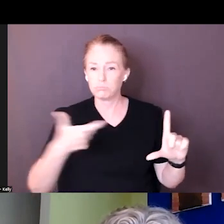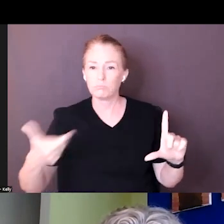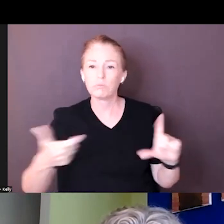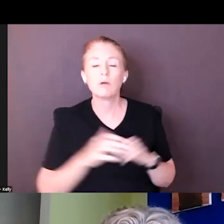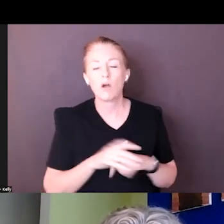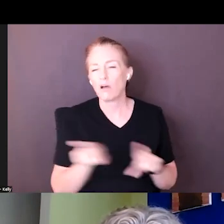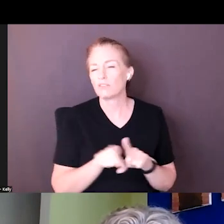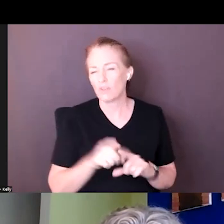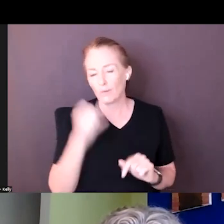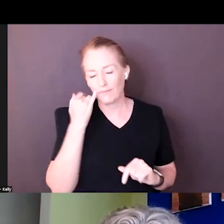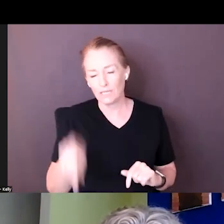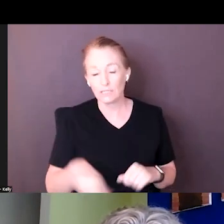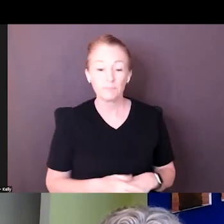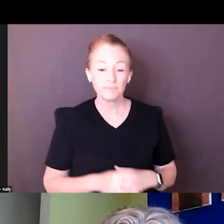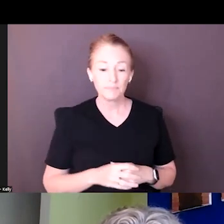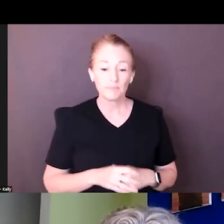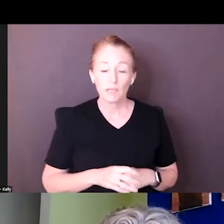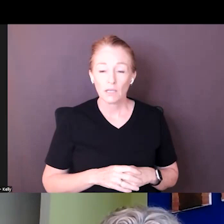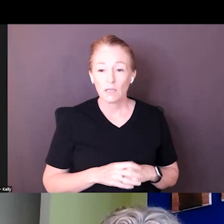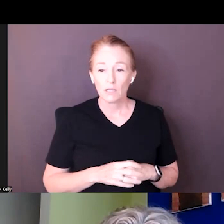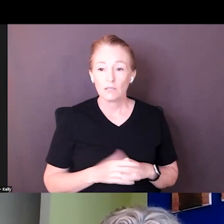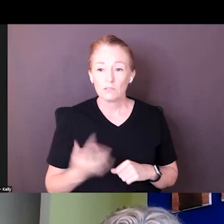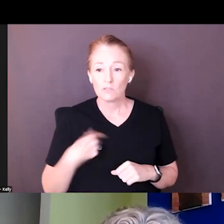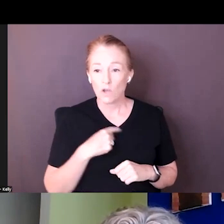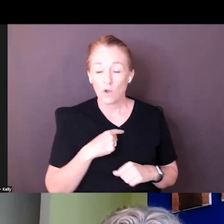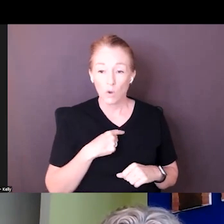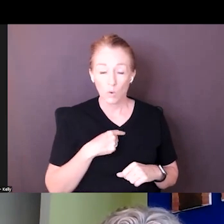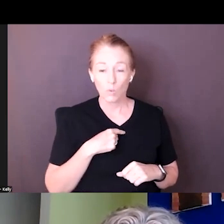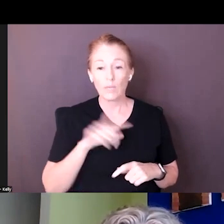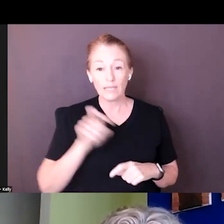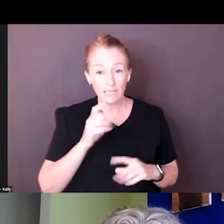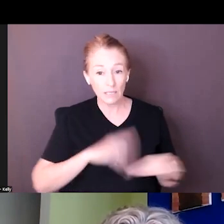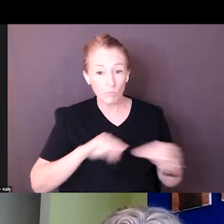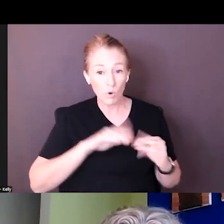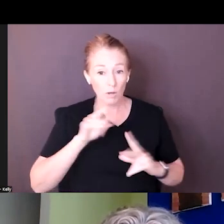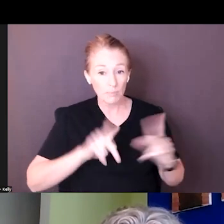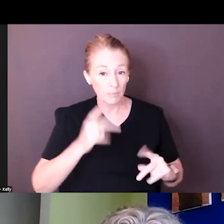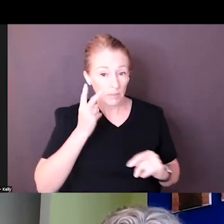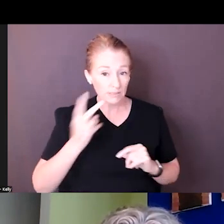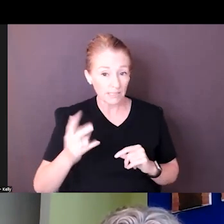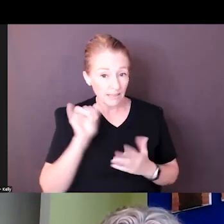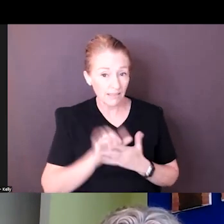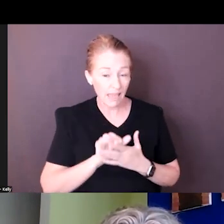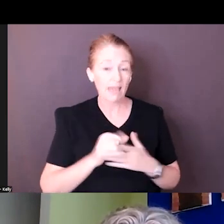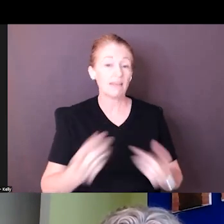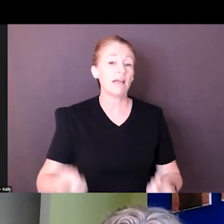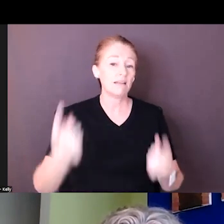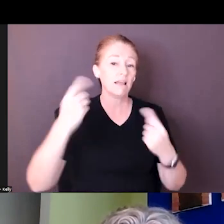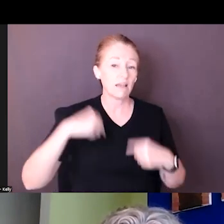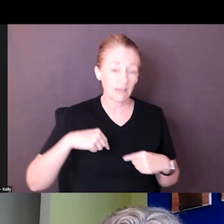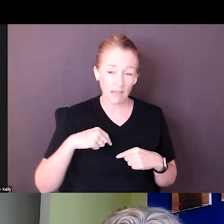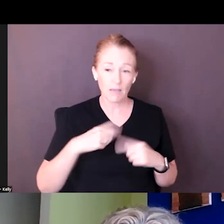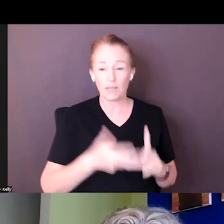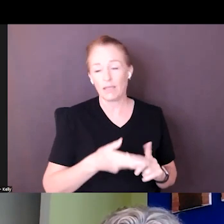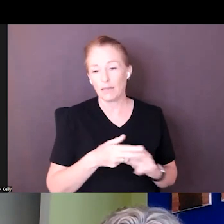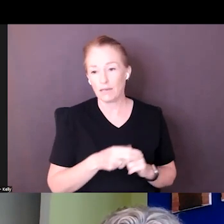We digest the responses that have come in, and we need more people to see that entry recruitment survey. And then we